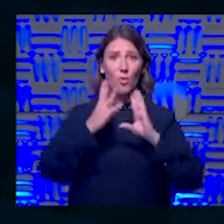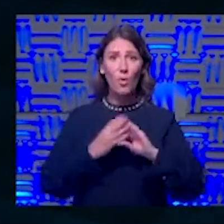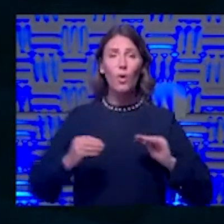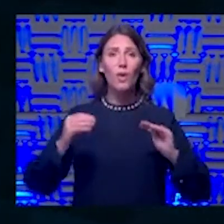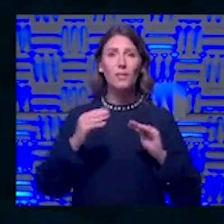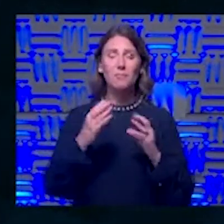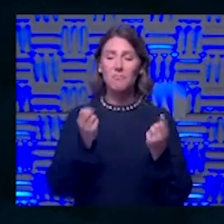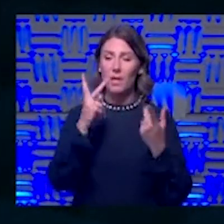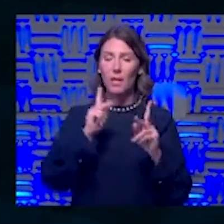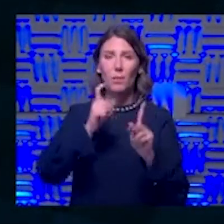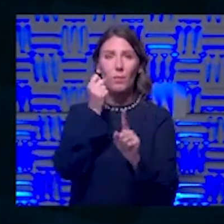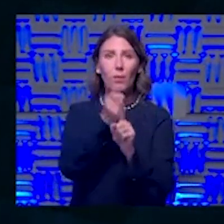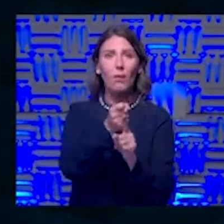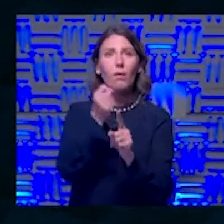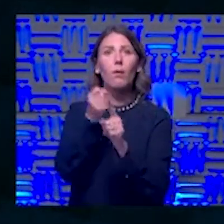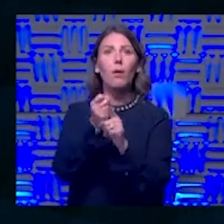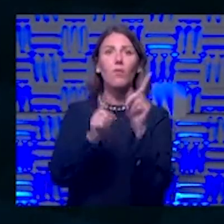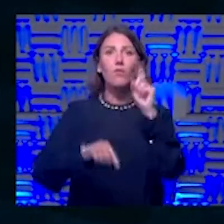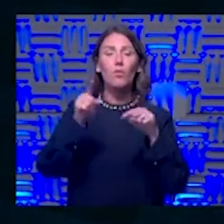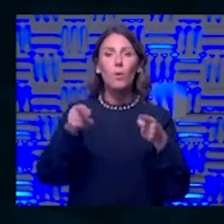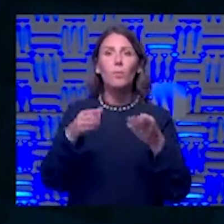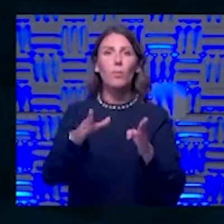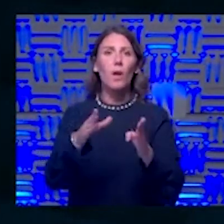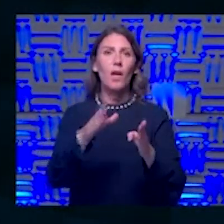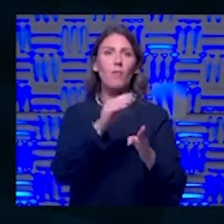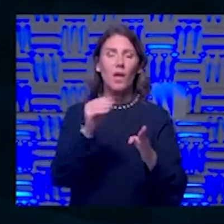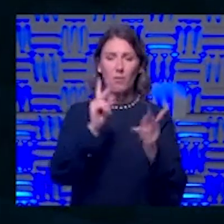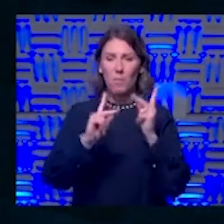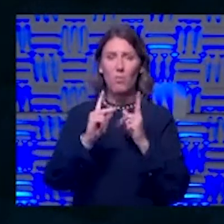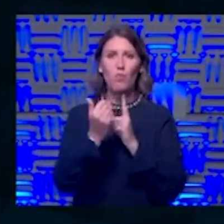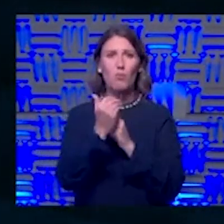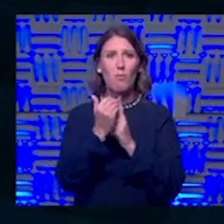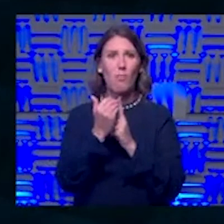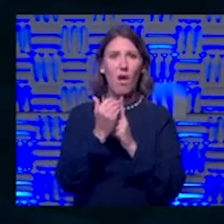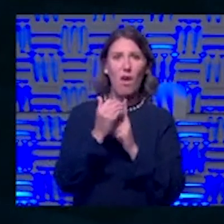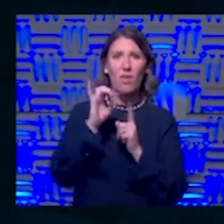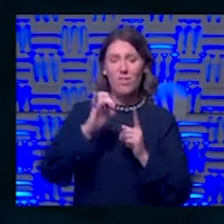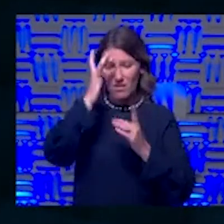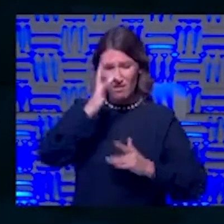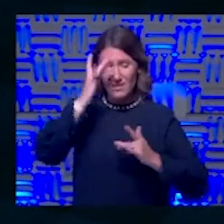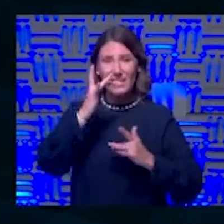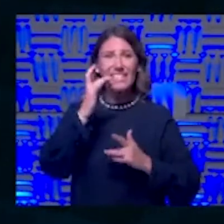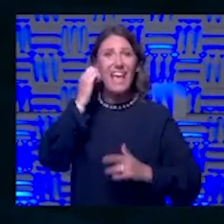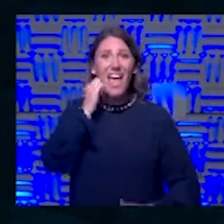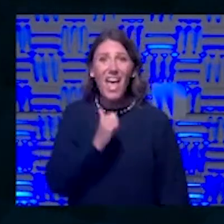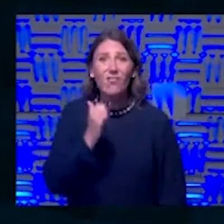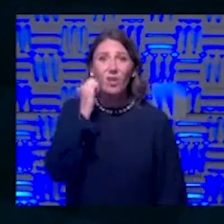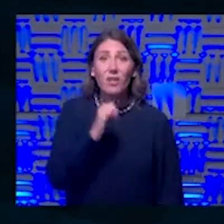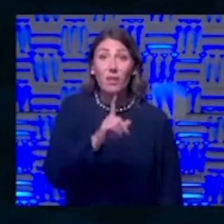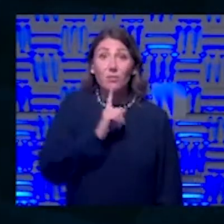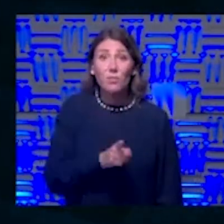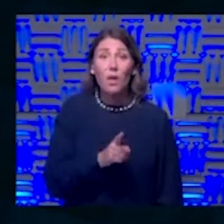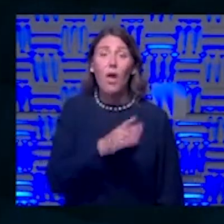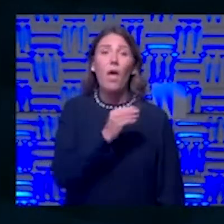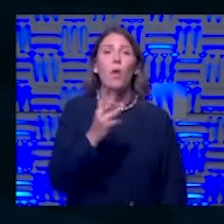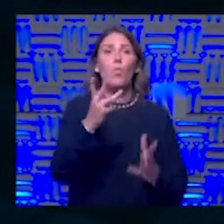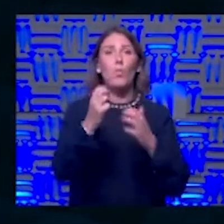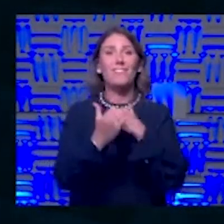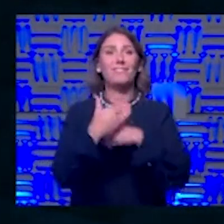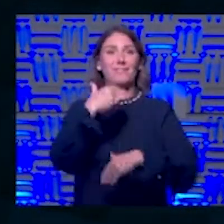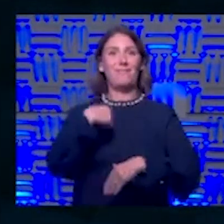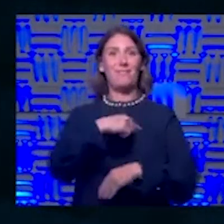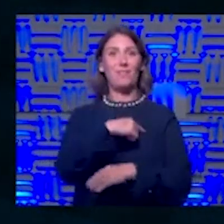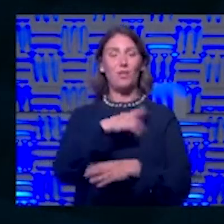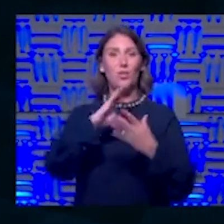different ways, and that there are people who remind us of this disease every day, that this is the real deal, and we want you to send those stories